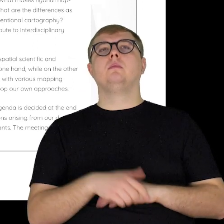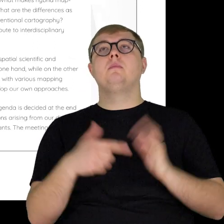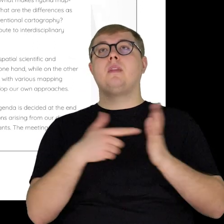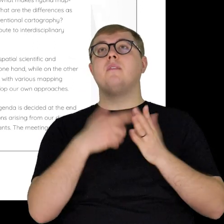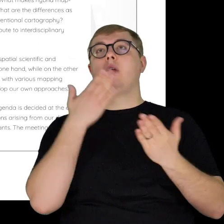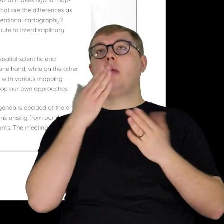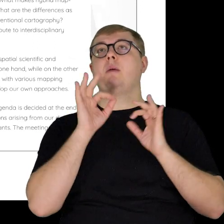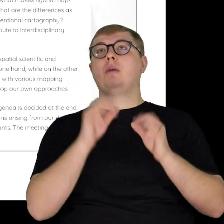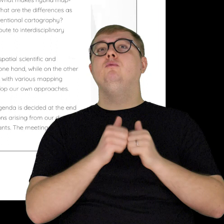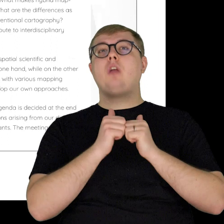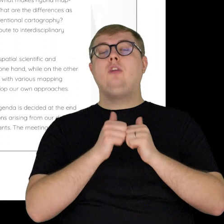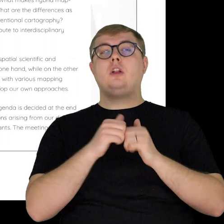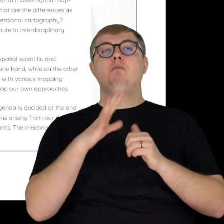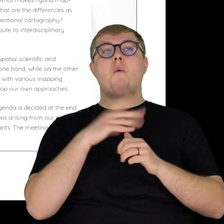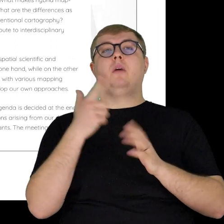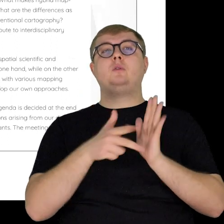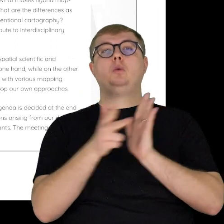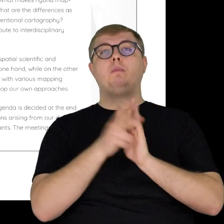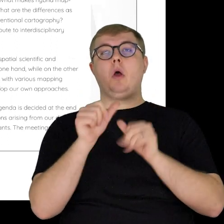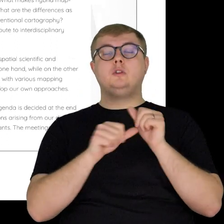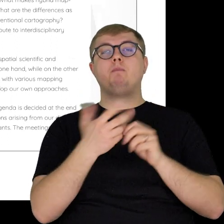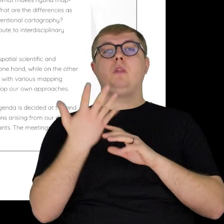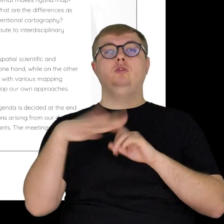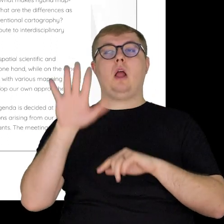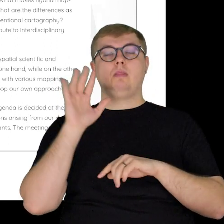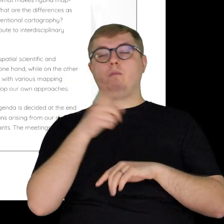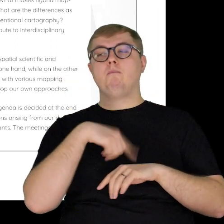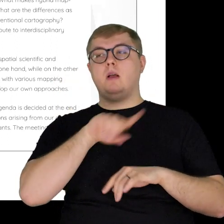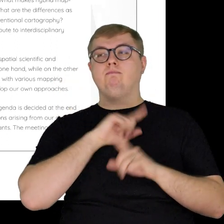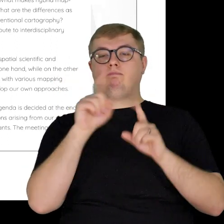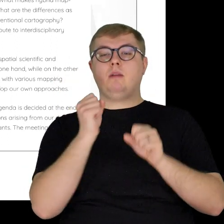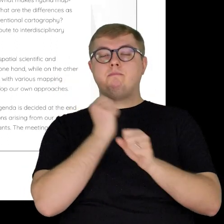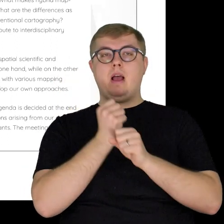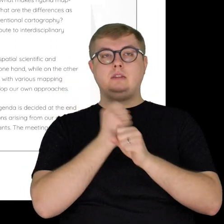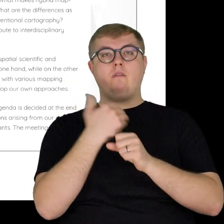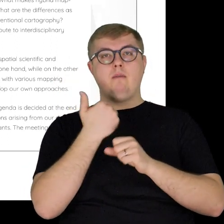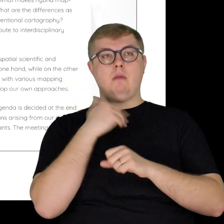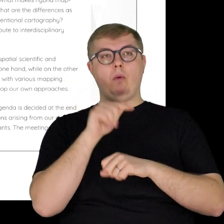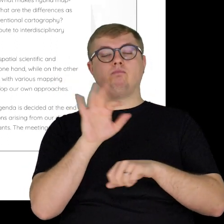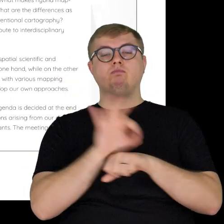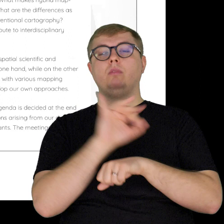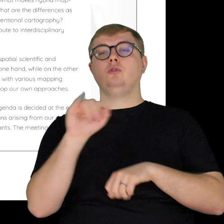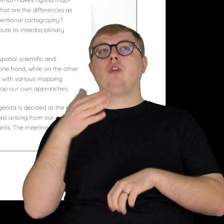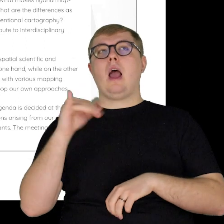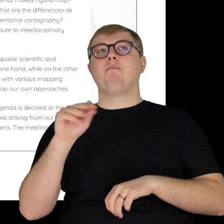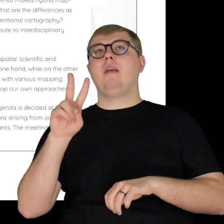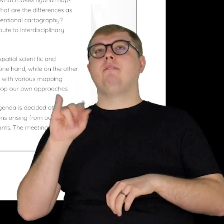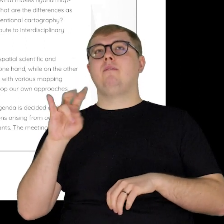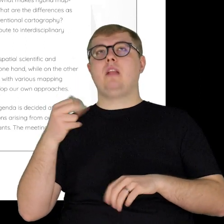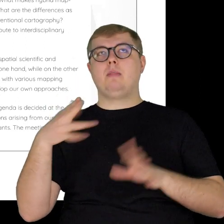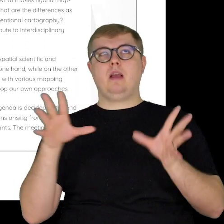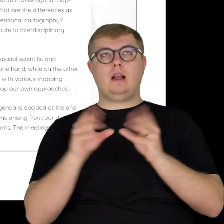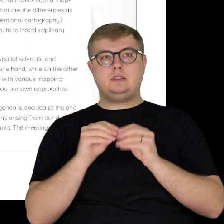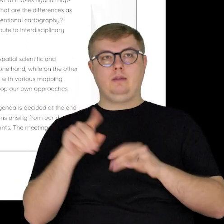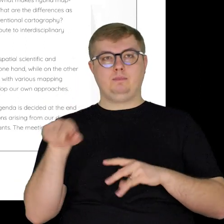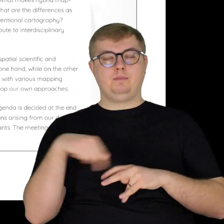5 years ago, we start working together, Jamie, Vivien, and I, with other colleagues, at the Method Lab